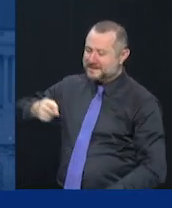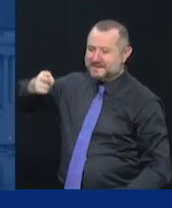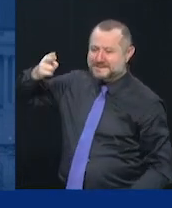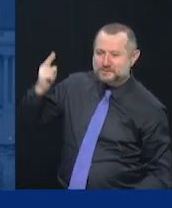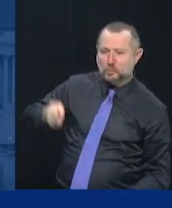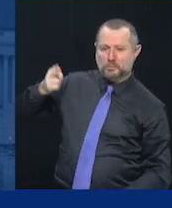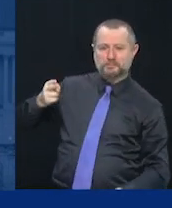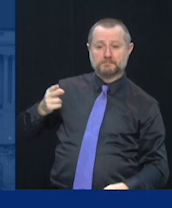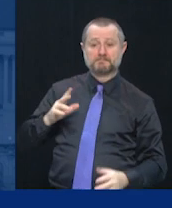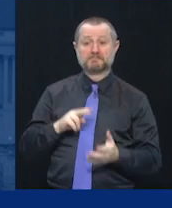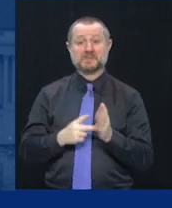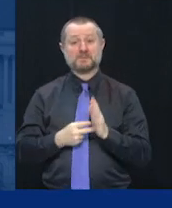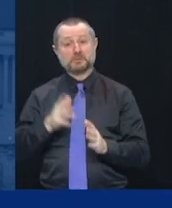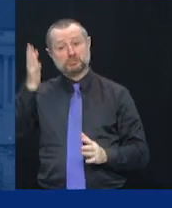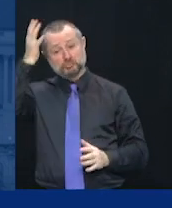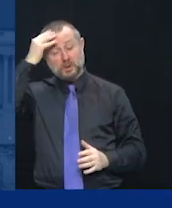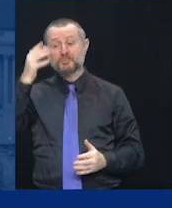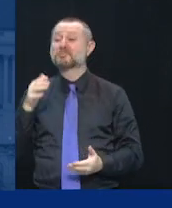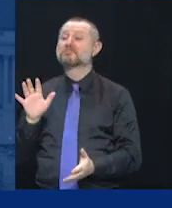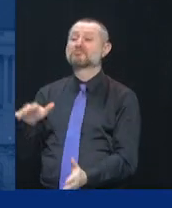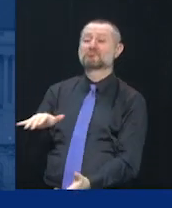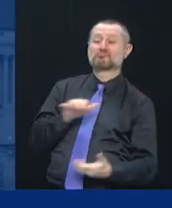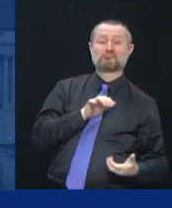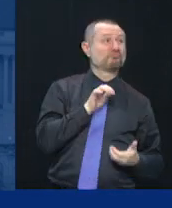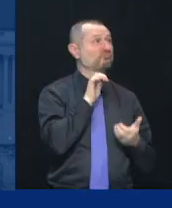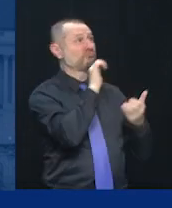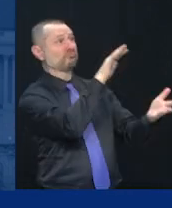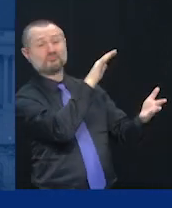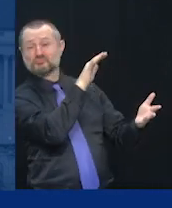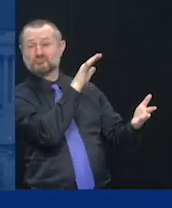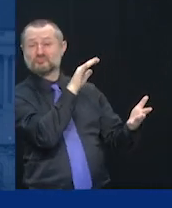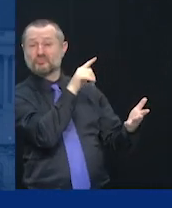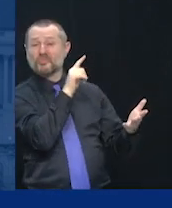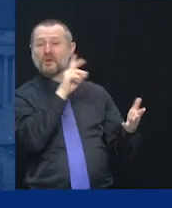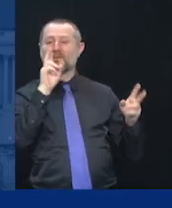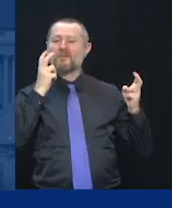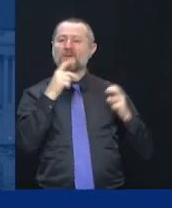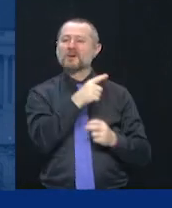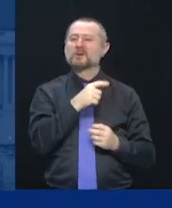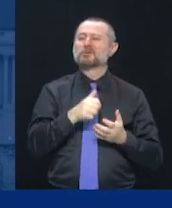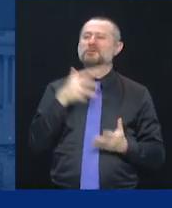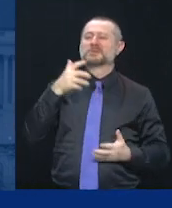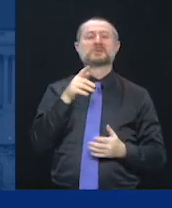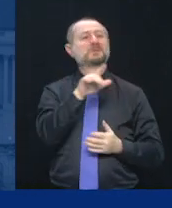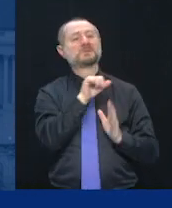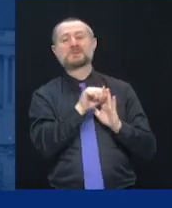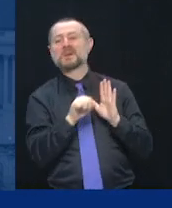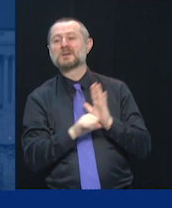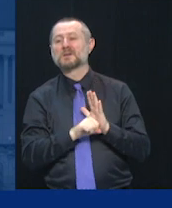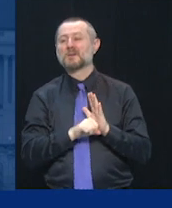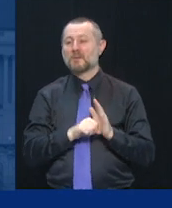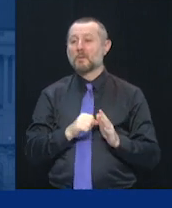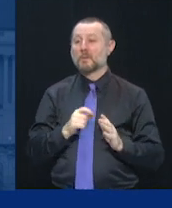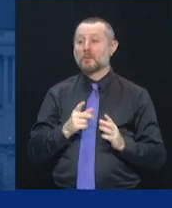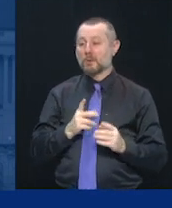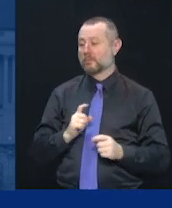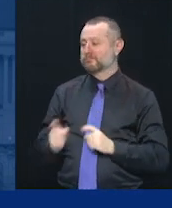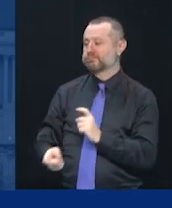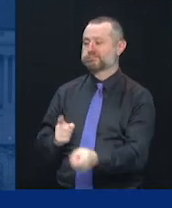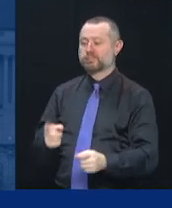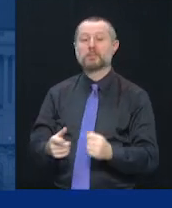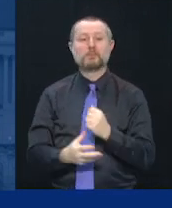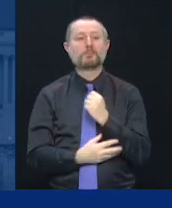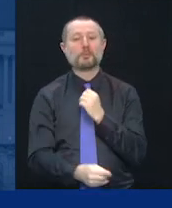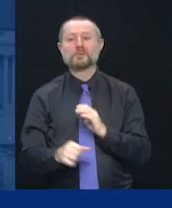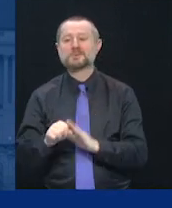wealth, saying we're going to take from the richer states and give to the poorer states. They took from New York, they took